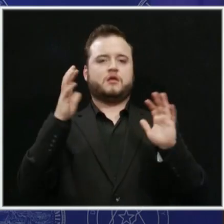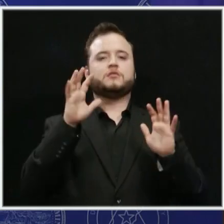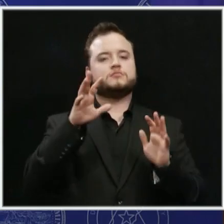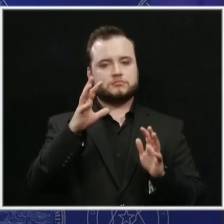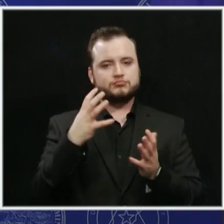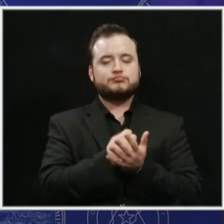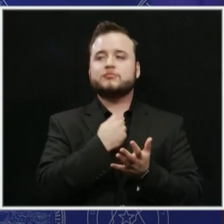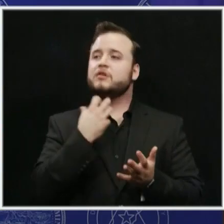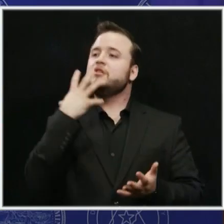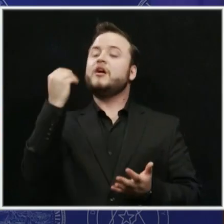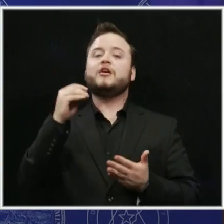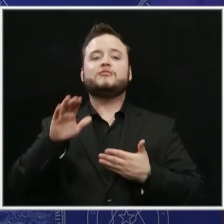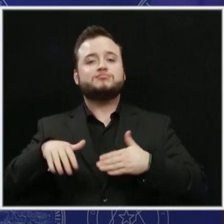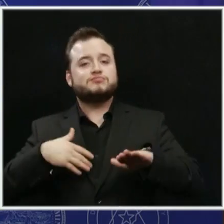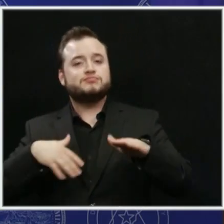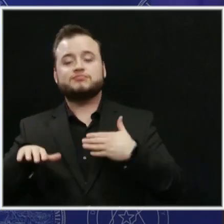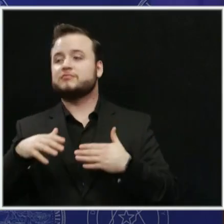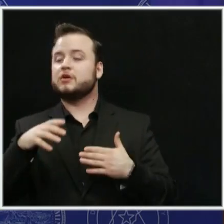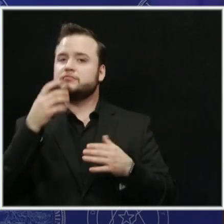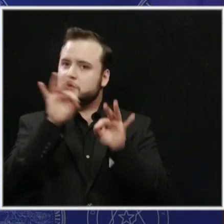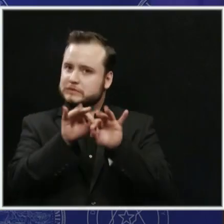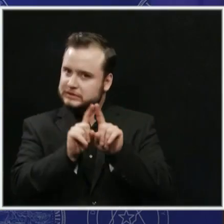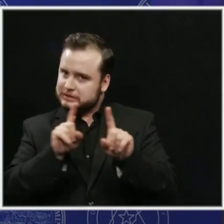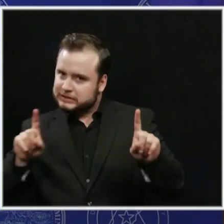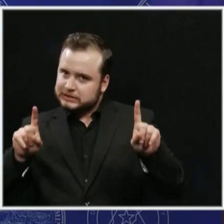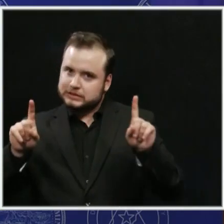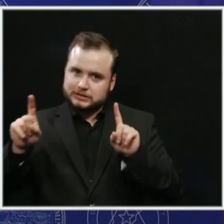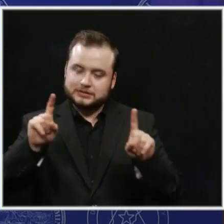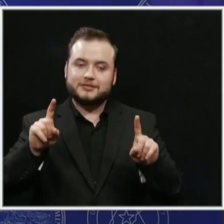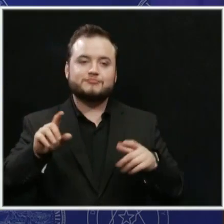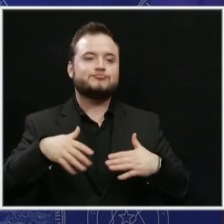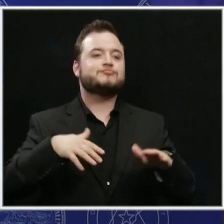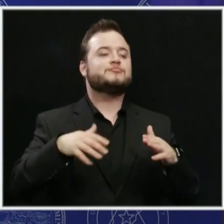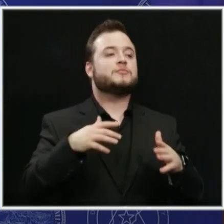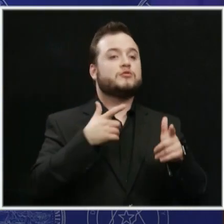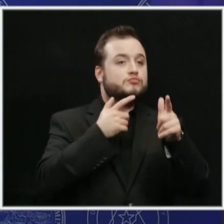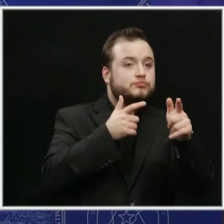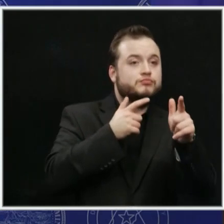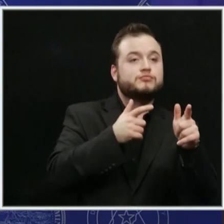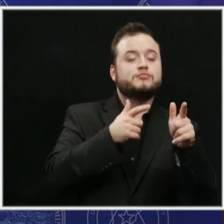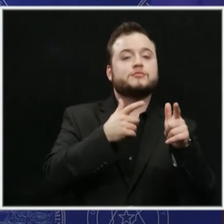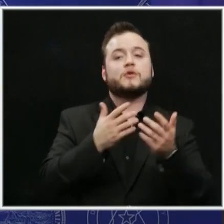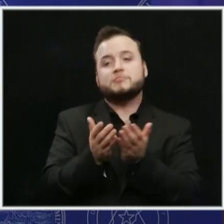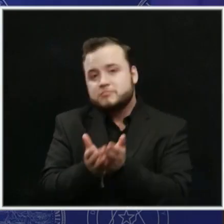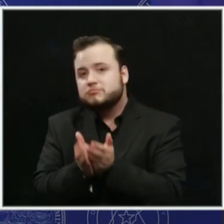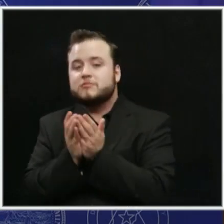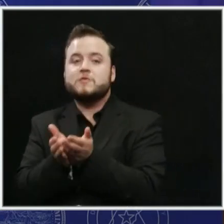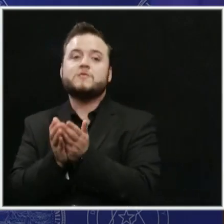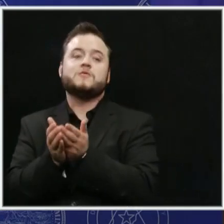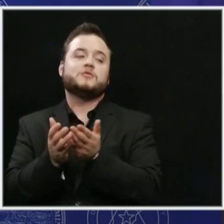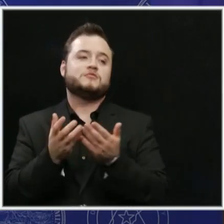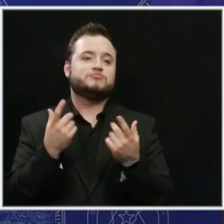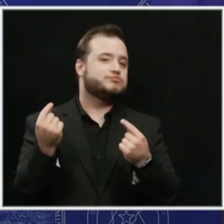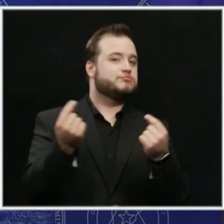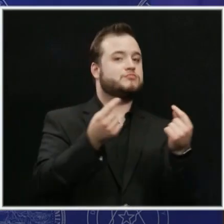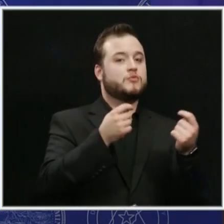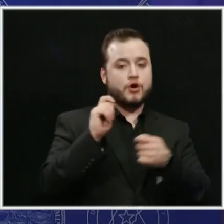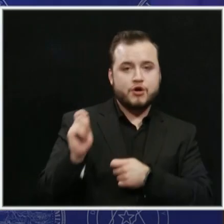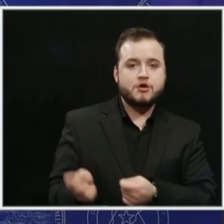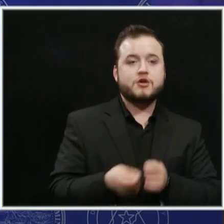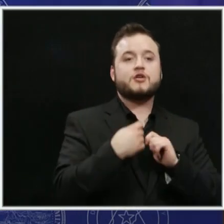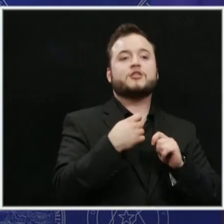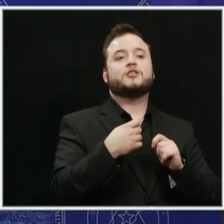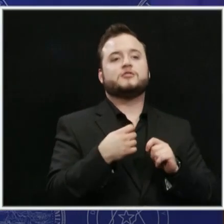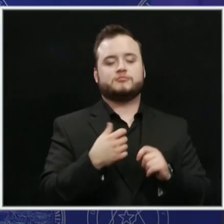golf. Shooting ranges are open. Sharpen up your skills. I got a friend from down south. We missed our